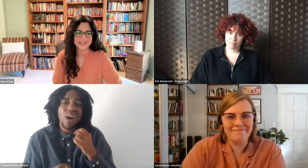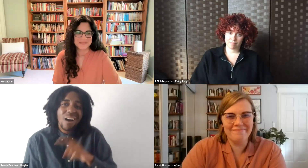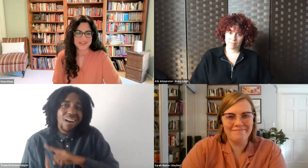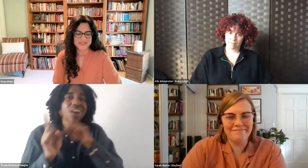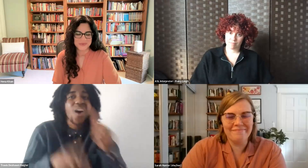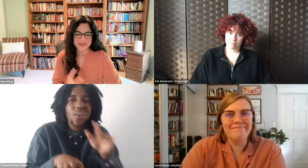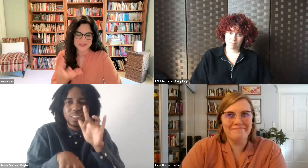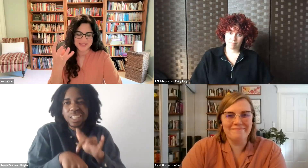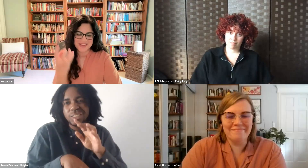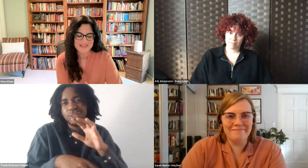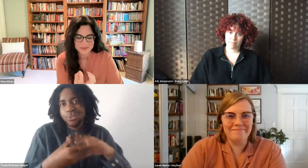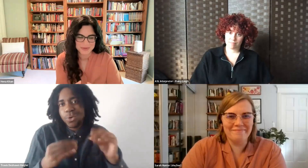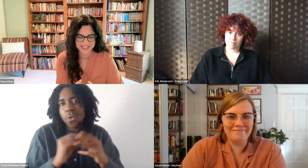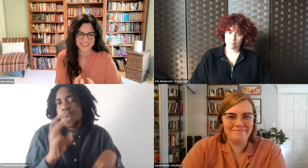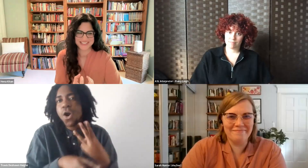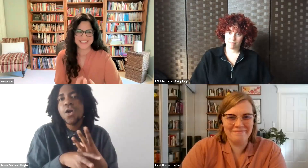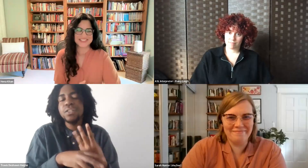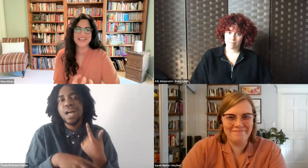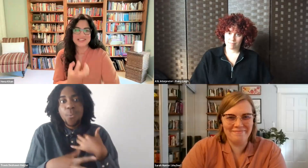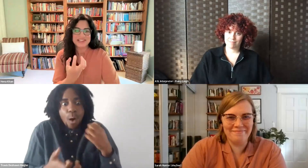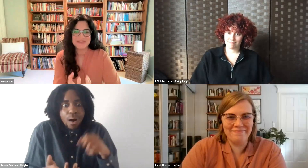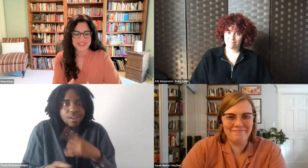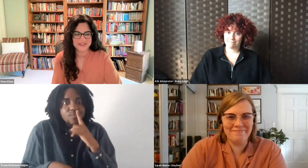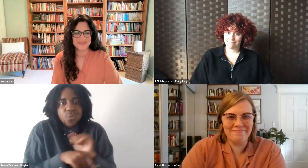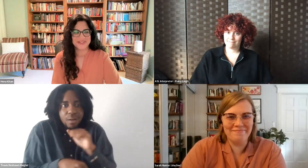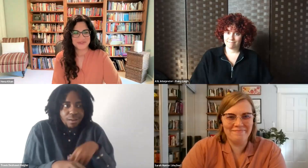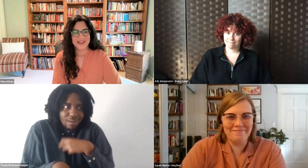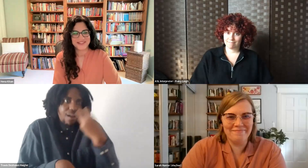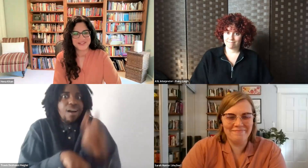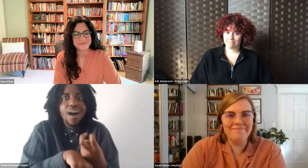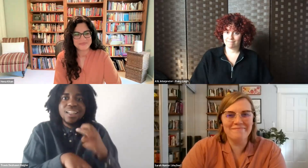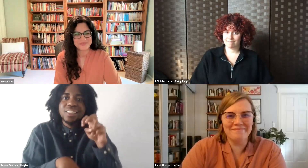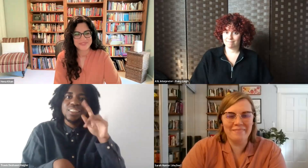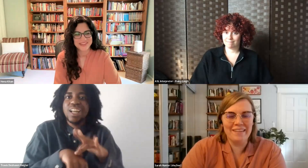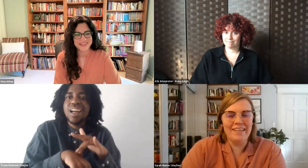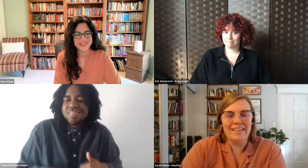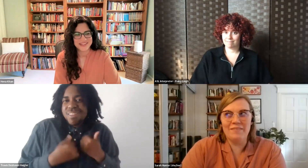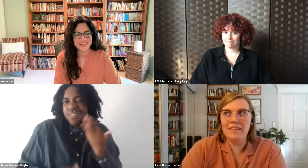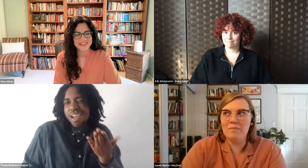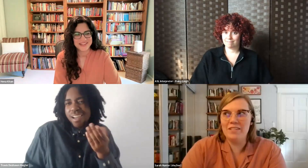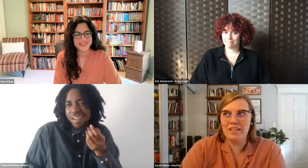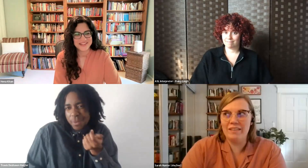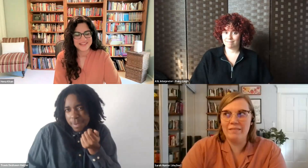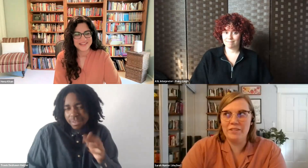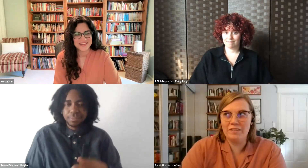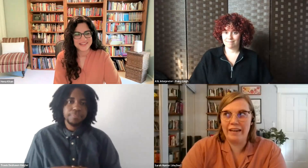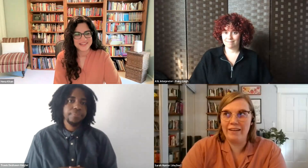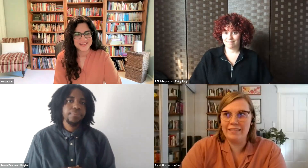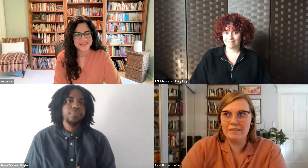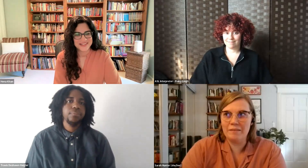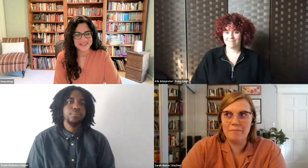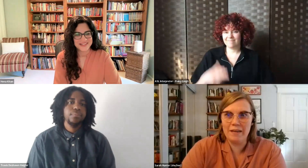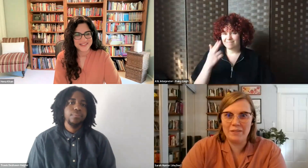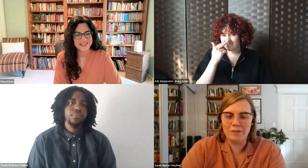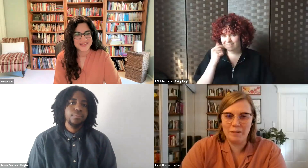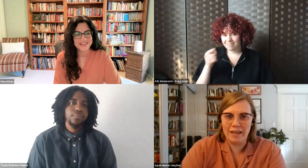I was reading, that I just wanted to be in those pages and just live there for a little while. It's funny you mention Richard